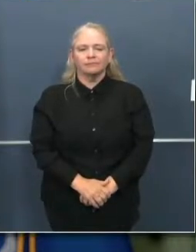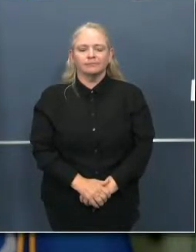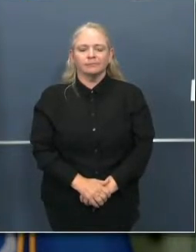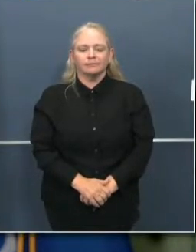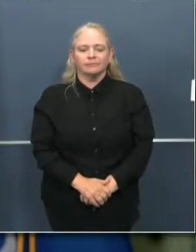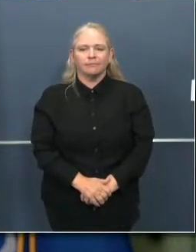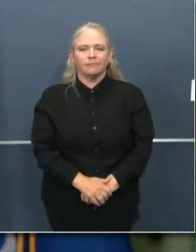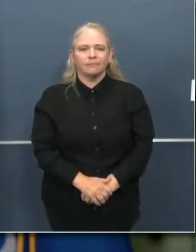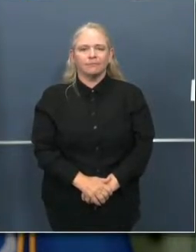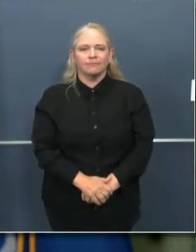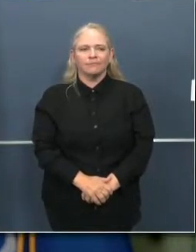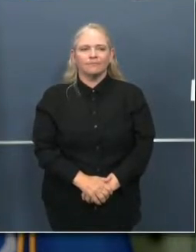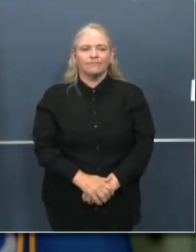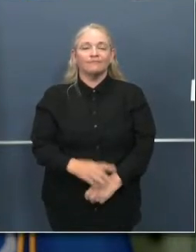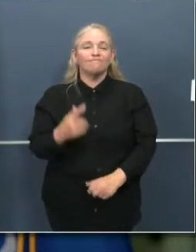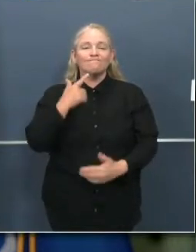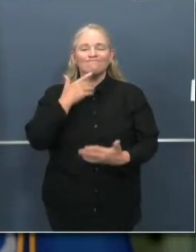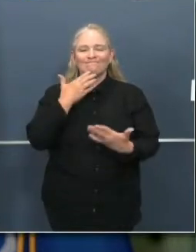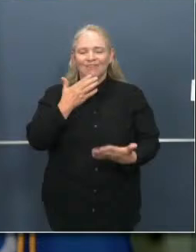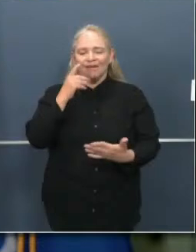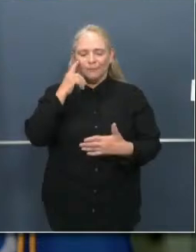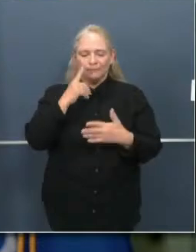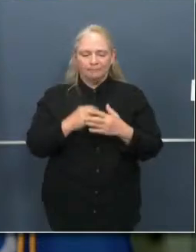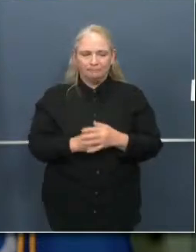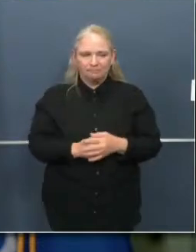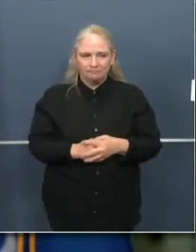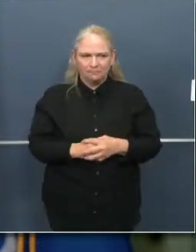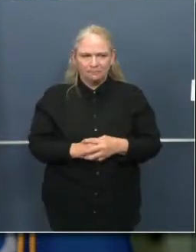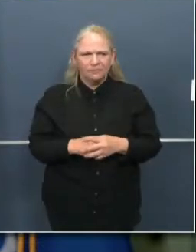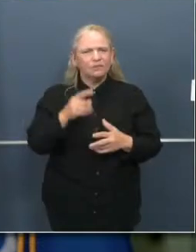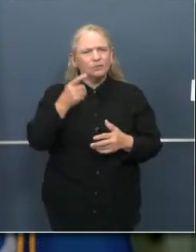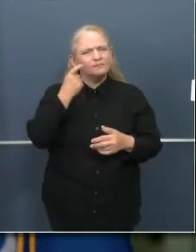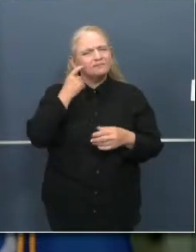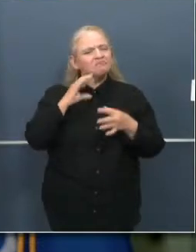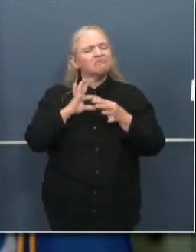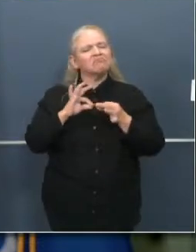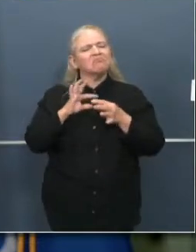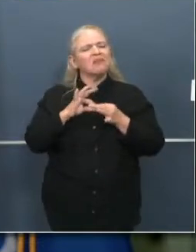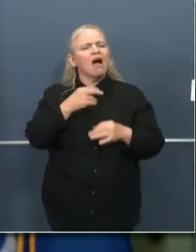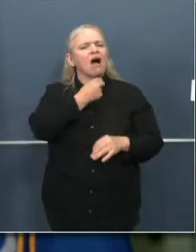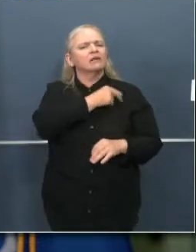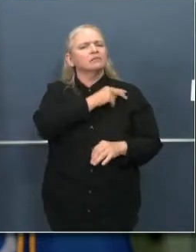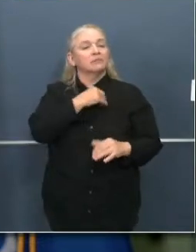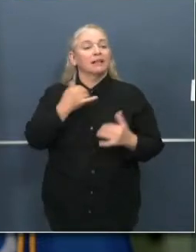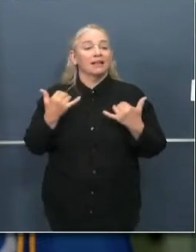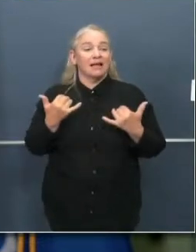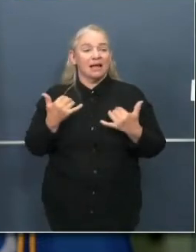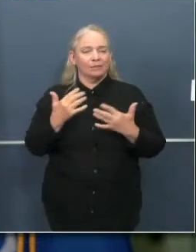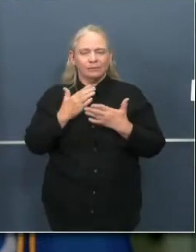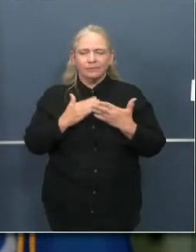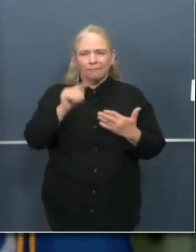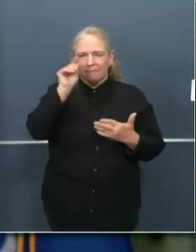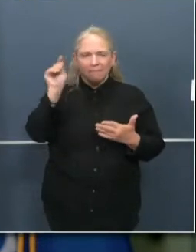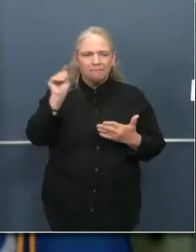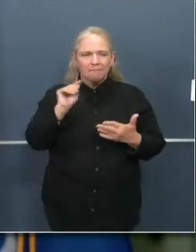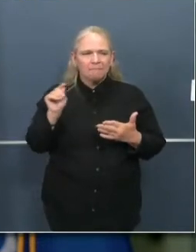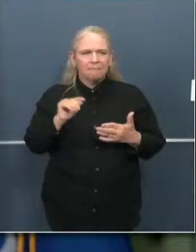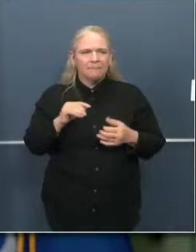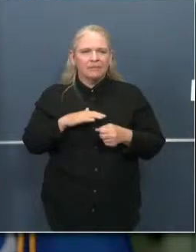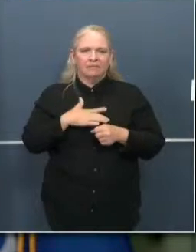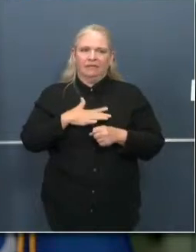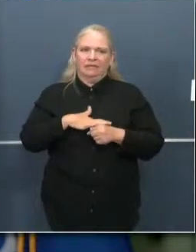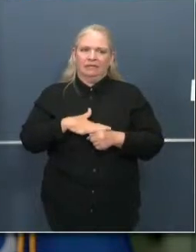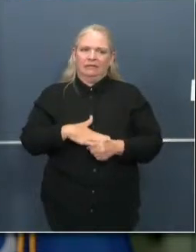over the increase in hospitalizations. You had mentioned that, well, in the aggregate, there is capacity,